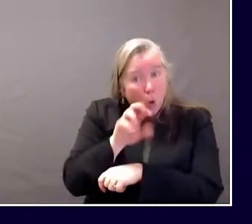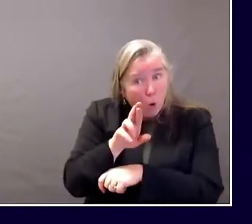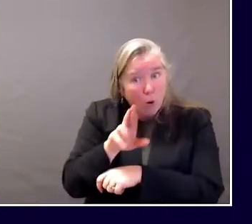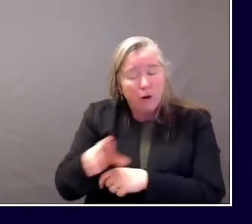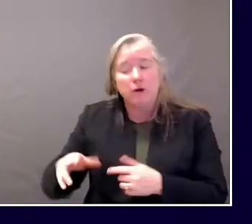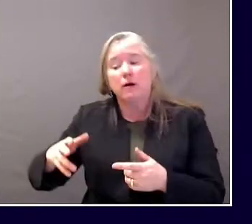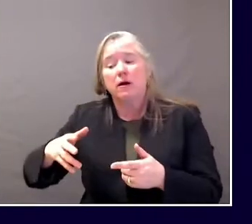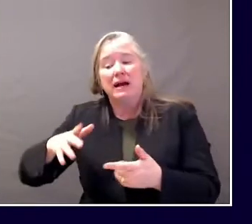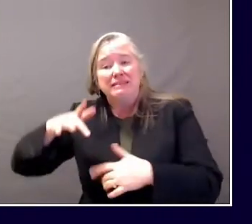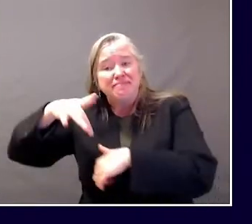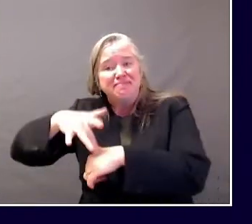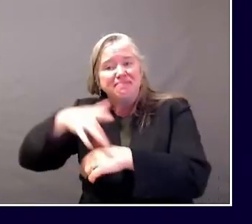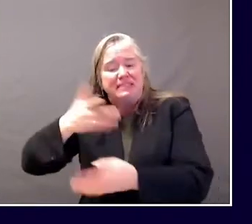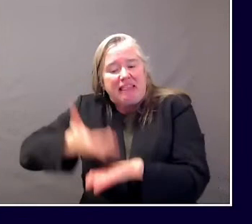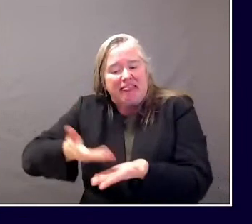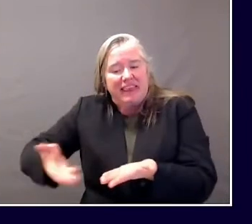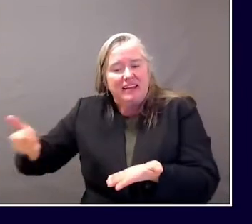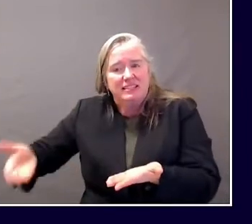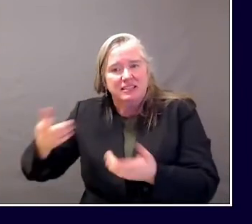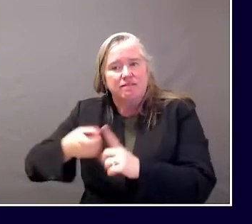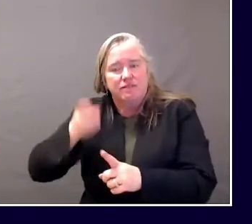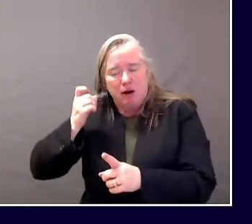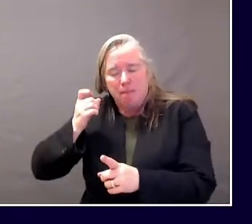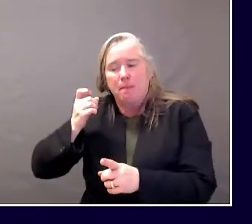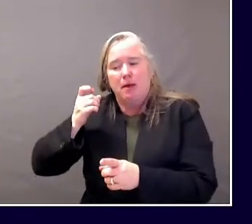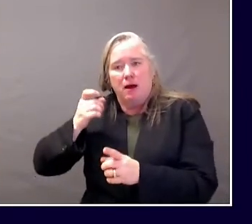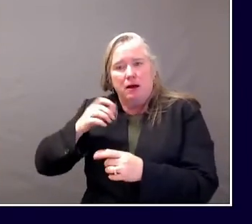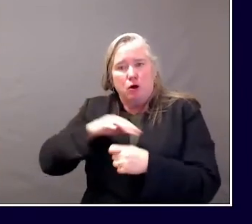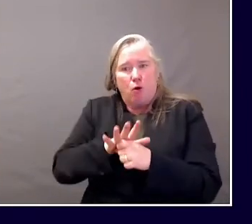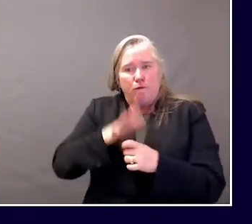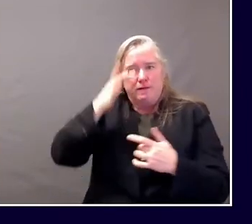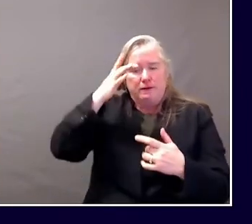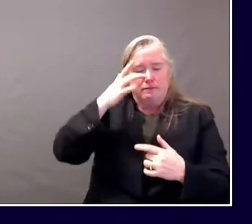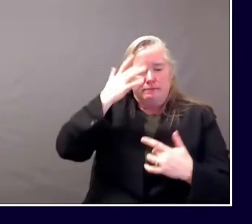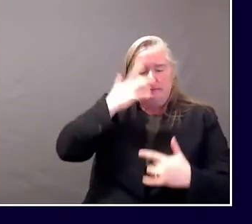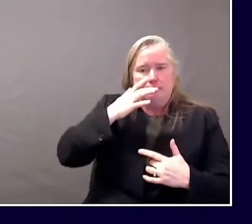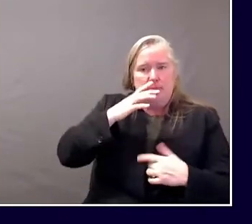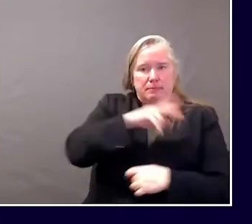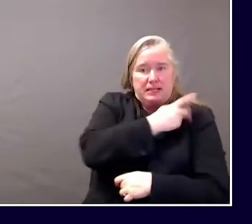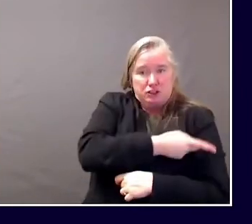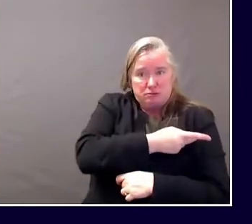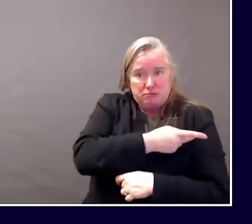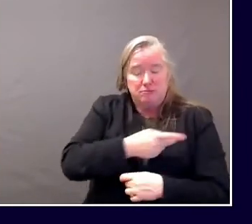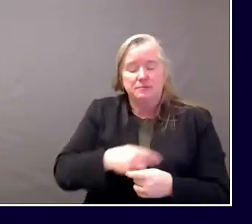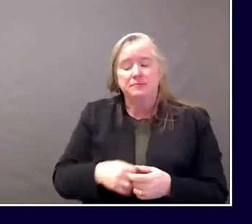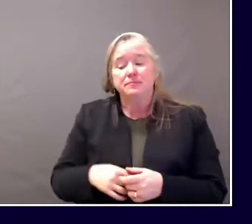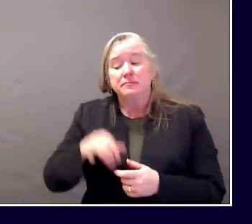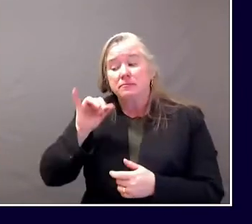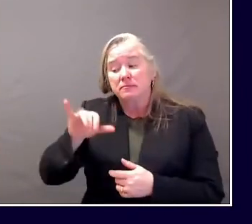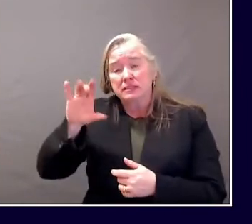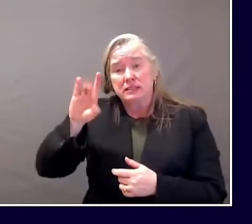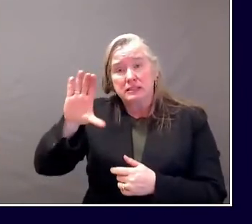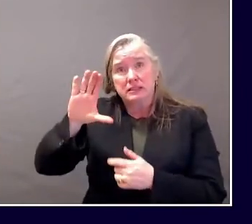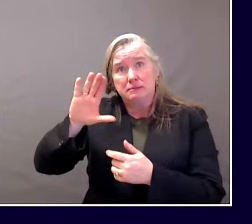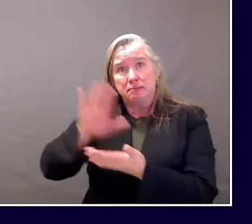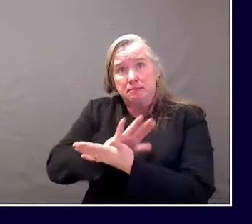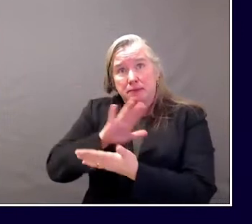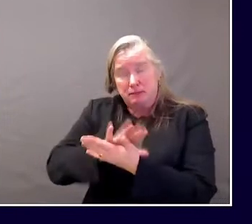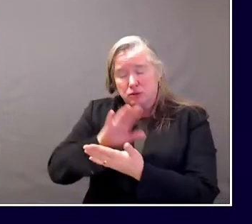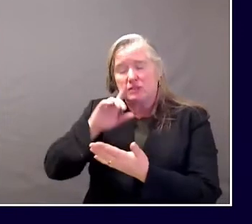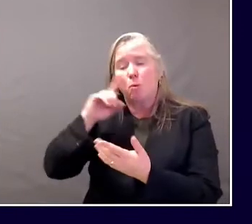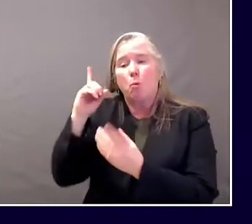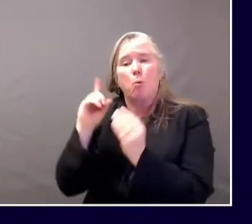for vaccination purposes, we cast that very, very big tent. That CDC paper that you reference is just one